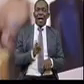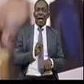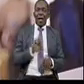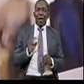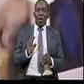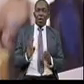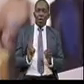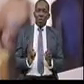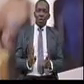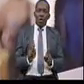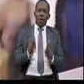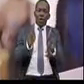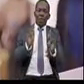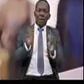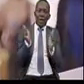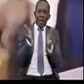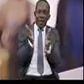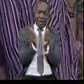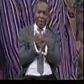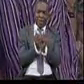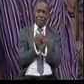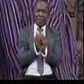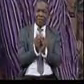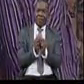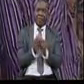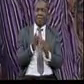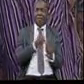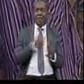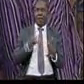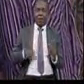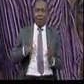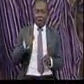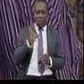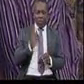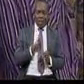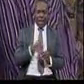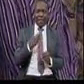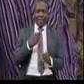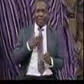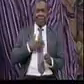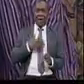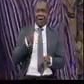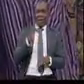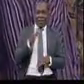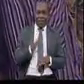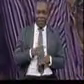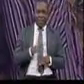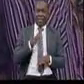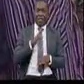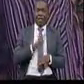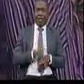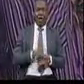upward bound. Love plant my feet on